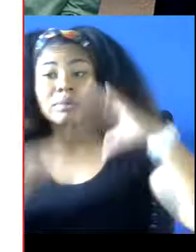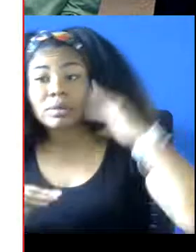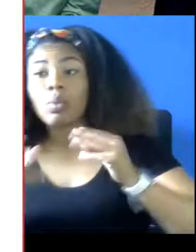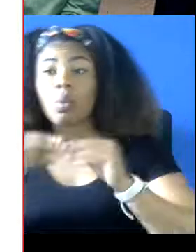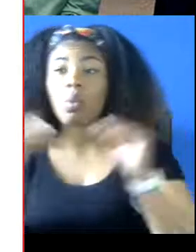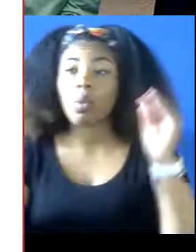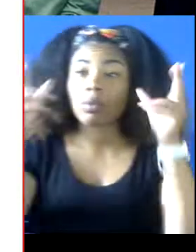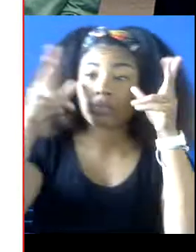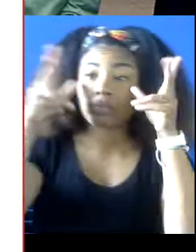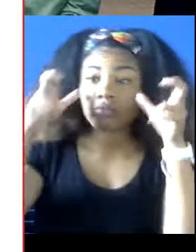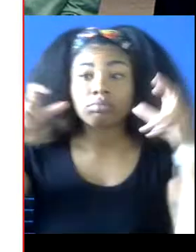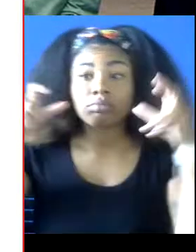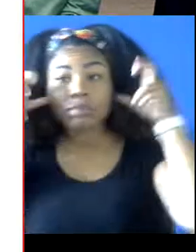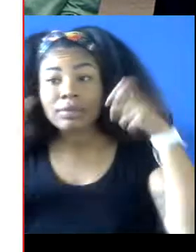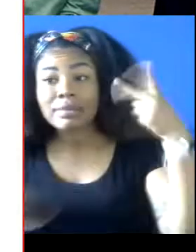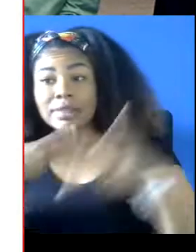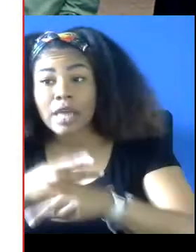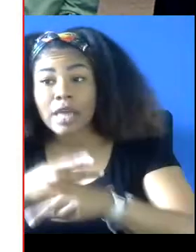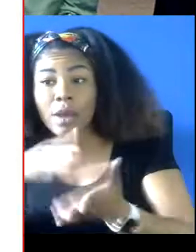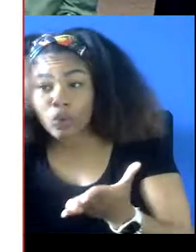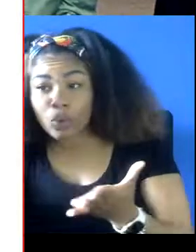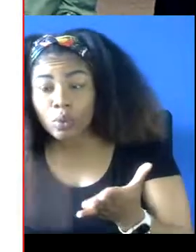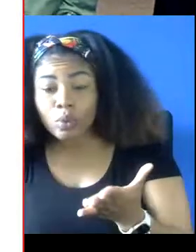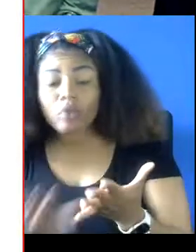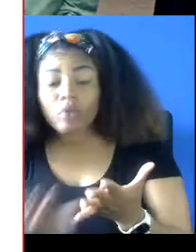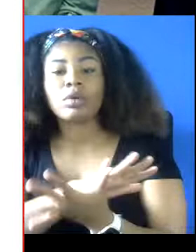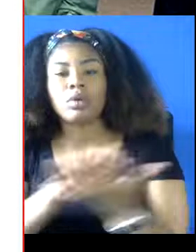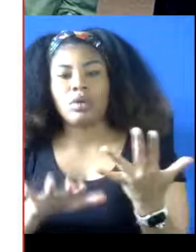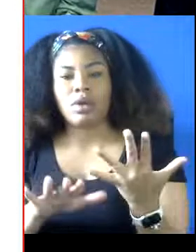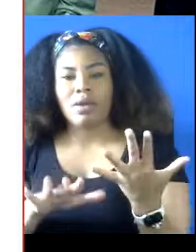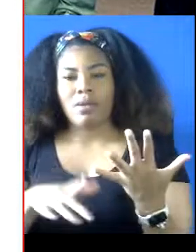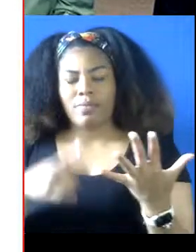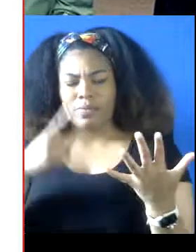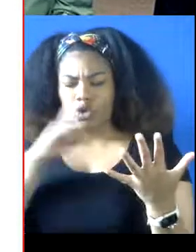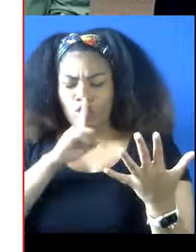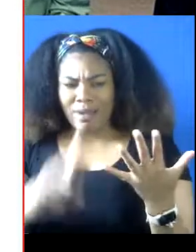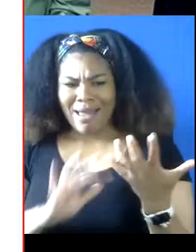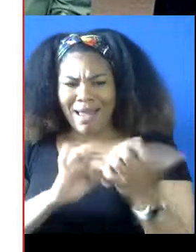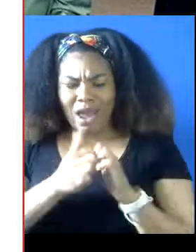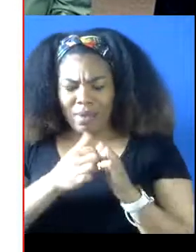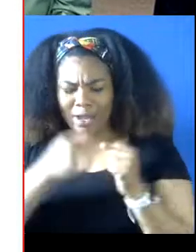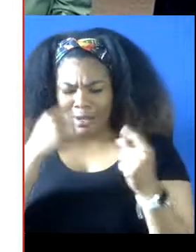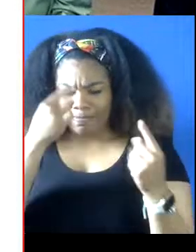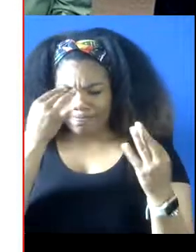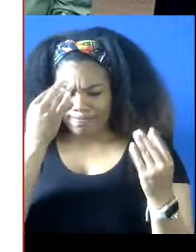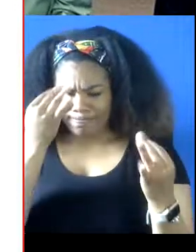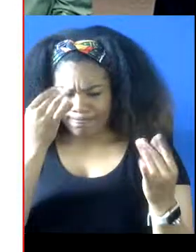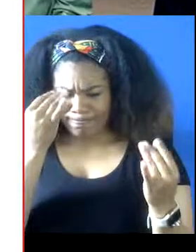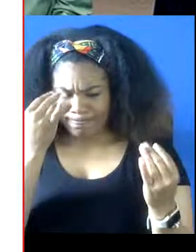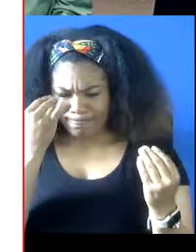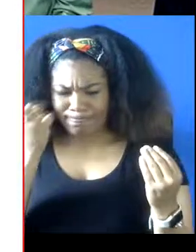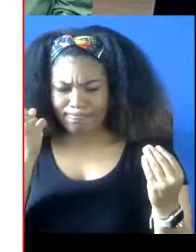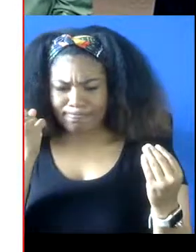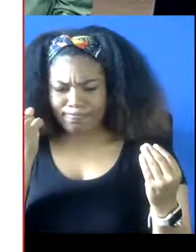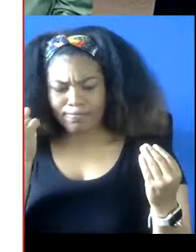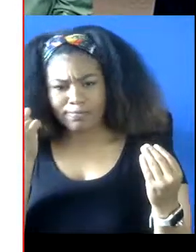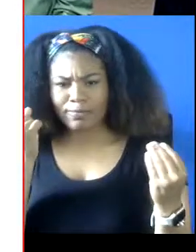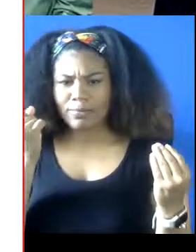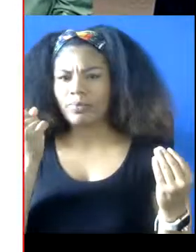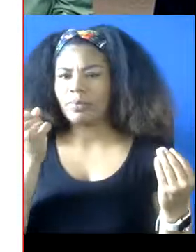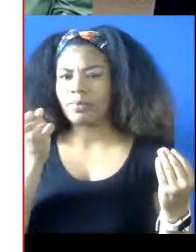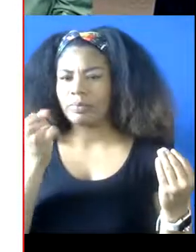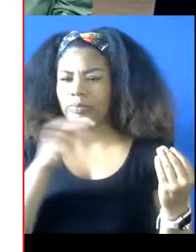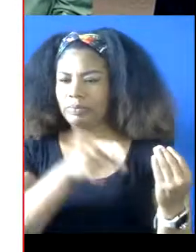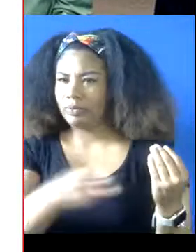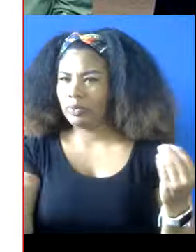bit some thinking when it comes to what am I doing for